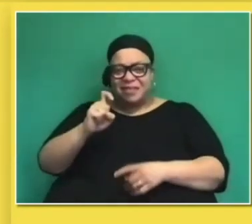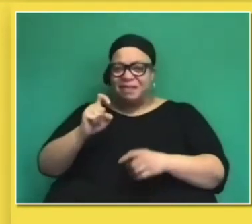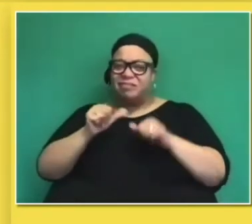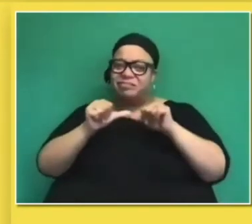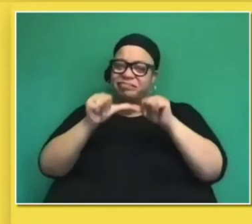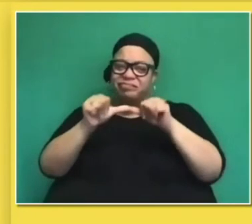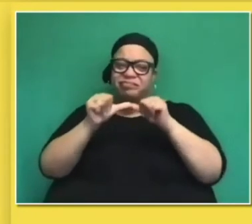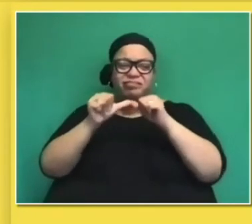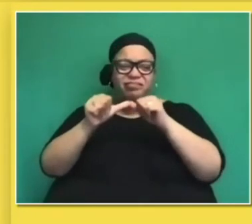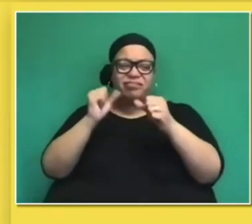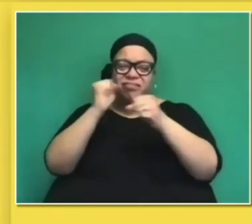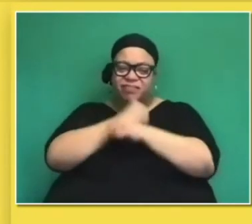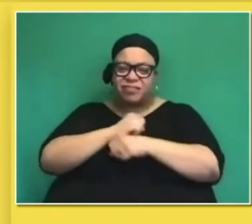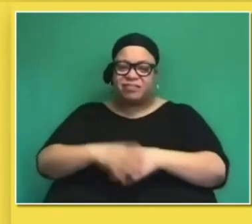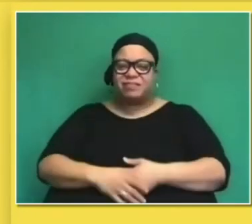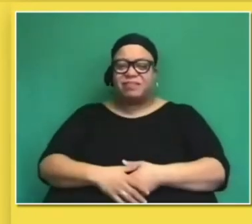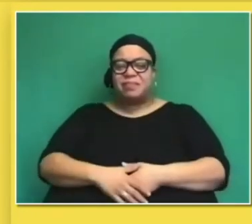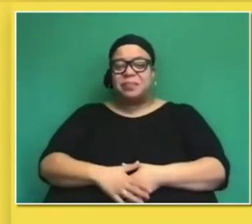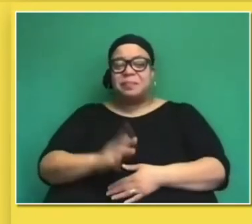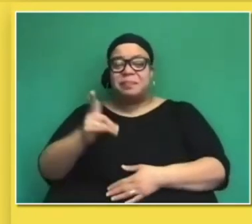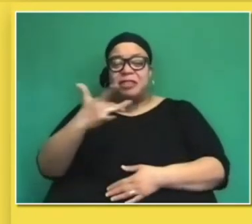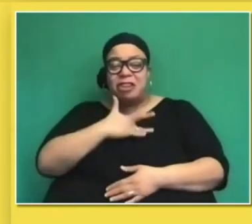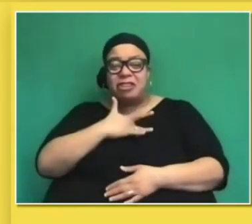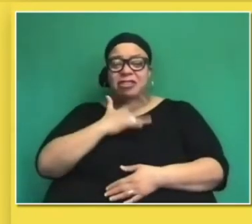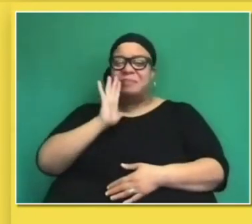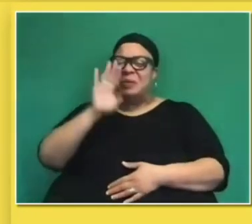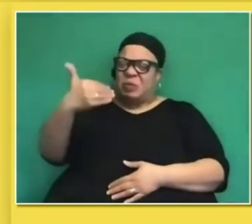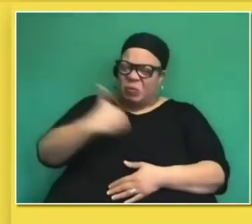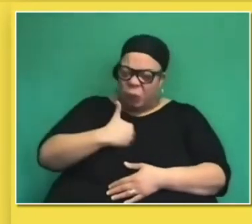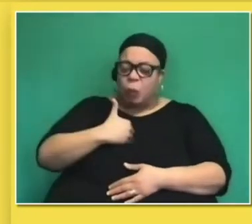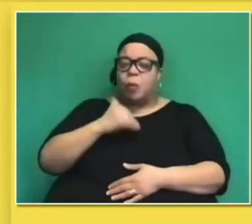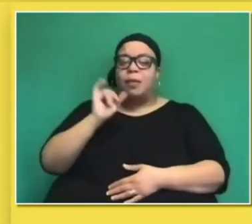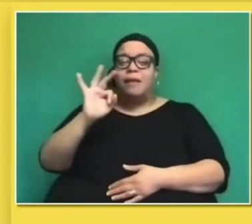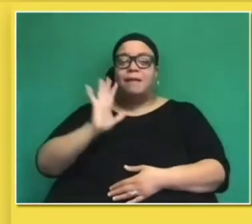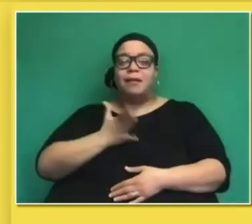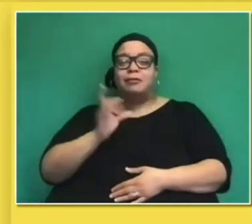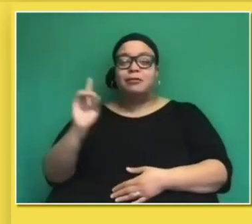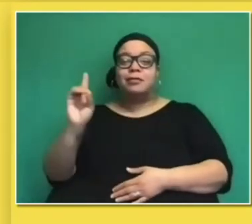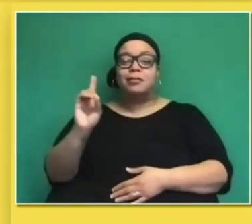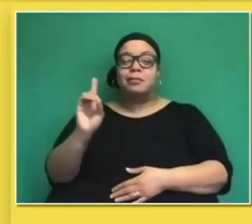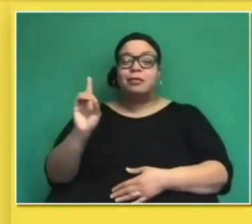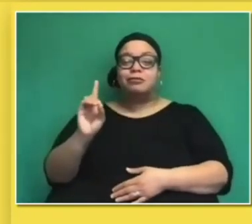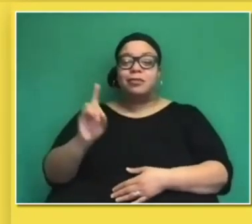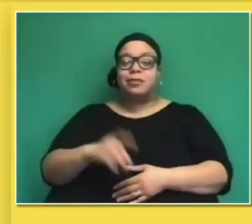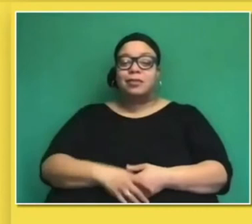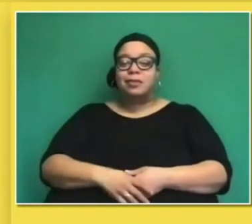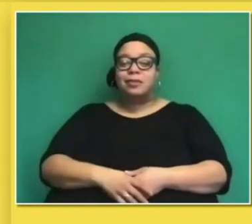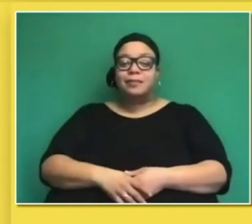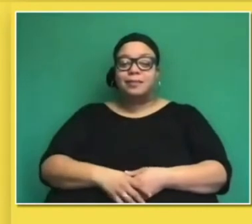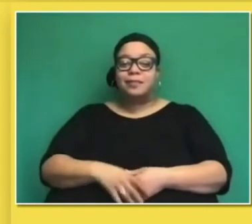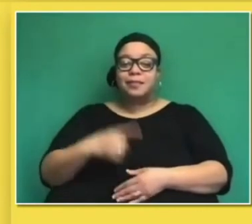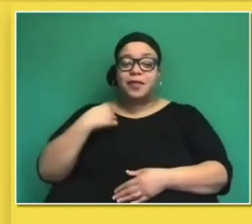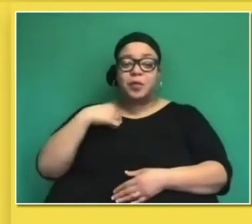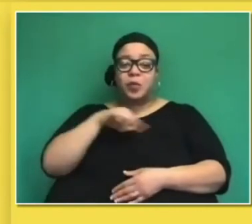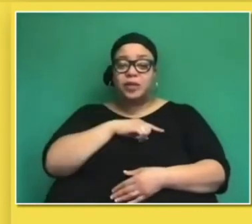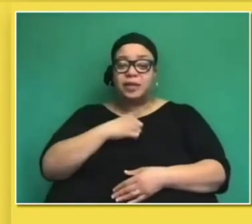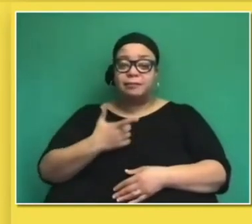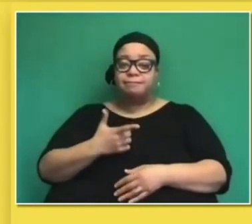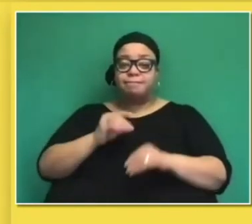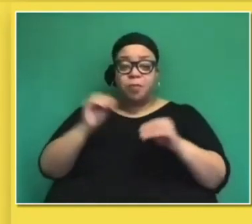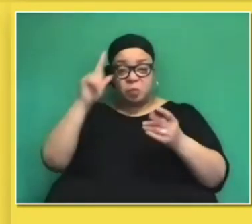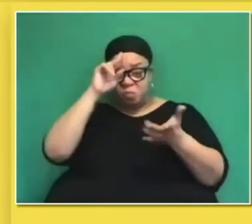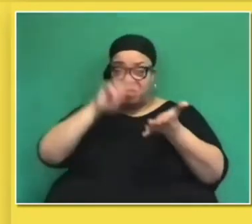democracy. We have no intention of standing down, no matter who is